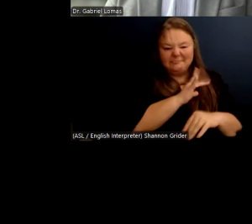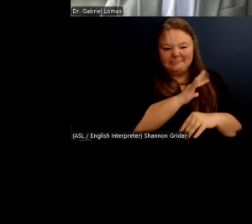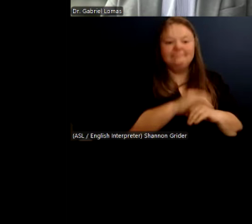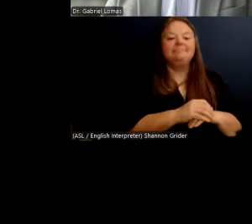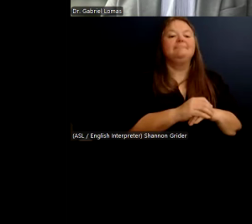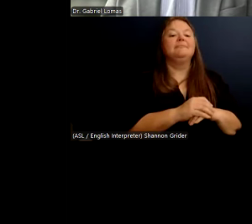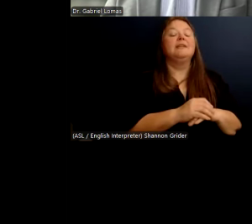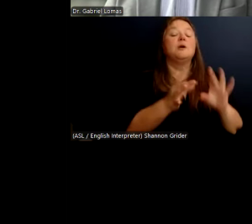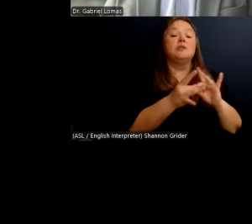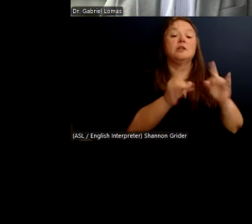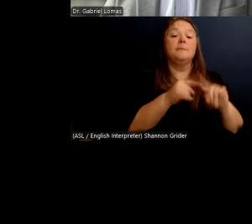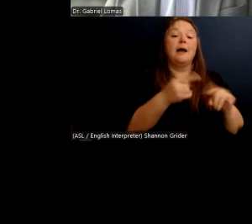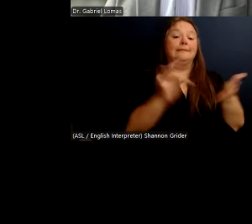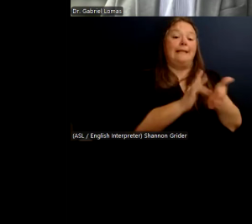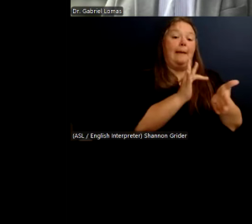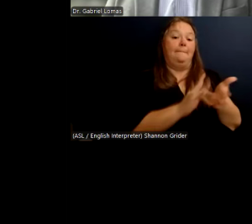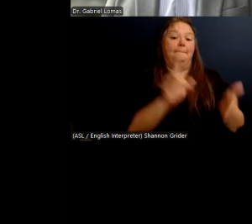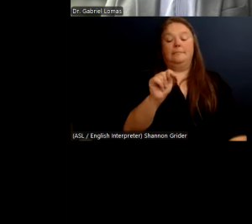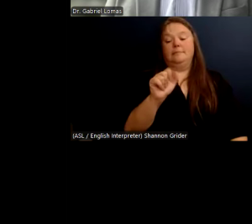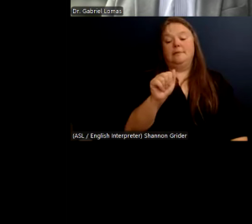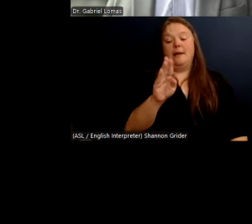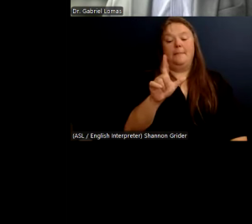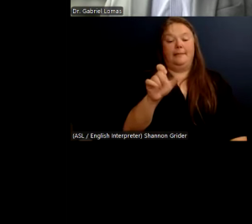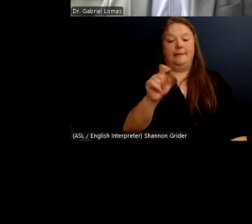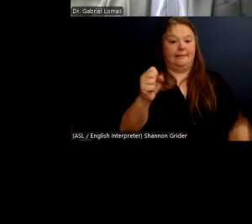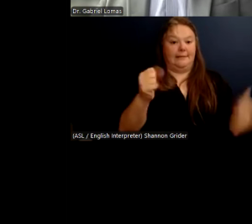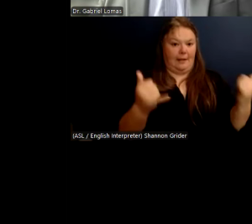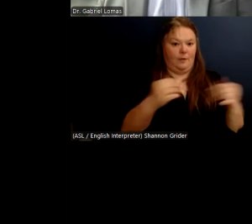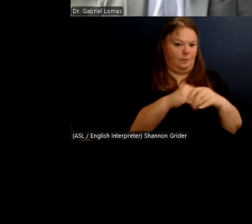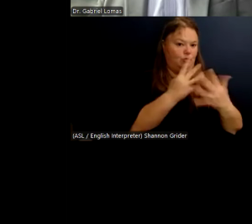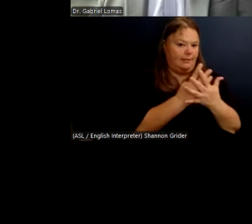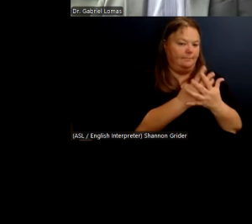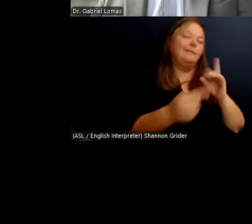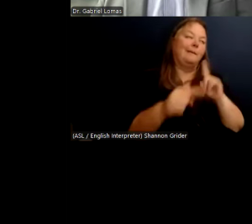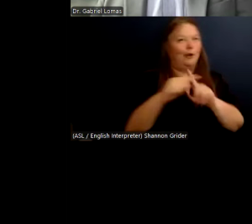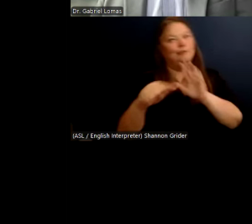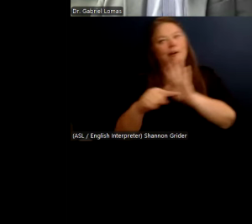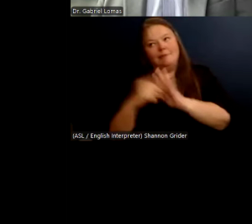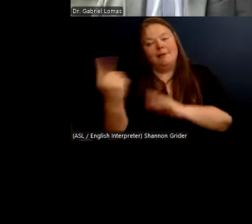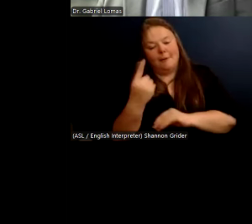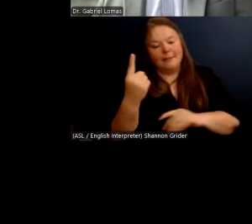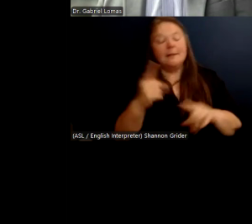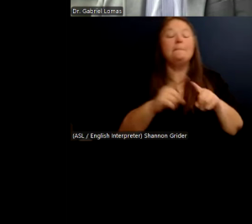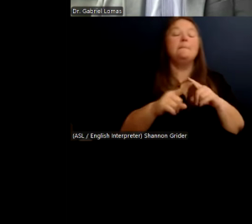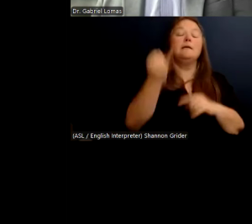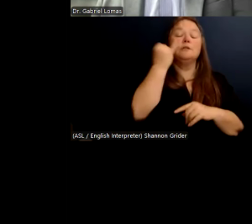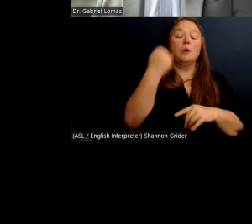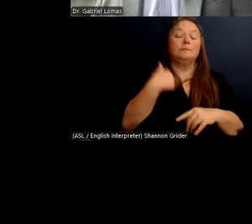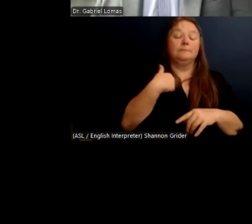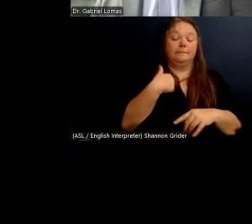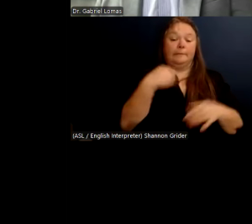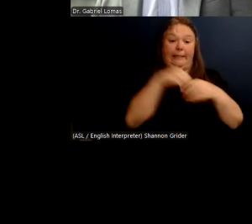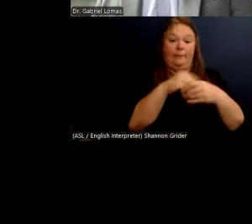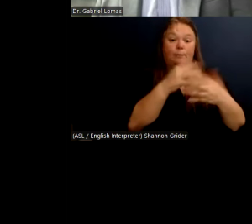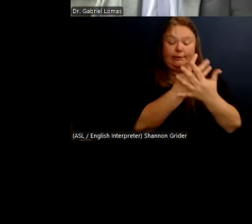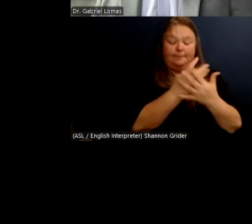mentioned, tablets are now being used in prisons, and there's pros and cons. So if I'm in a prison system and I'm